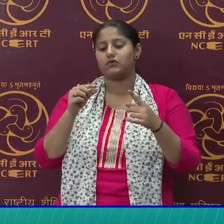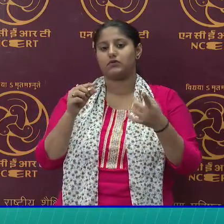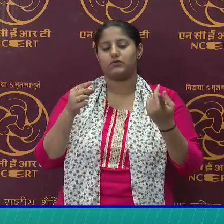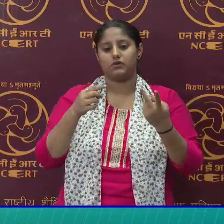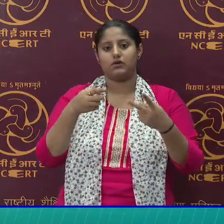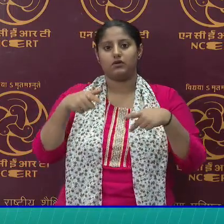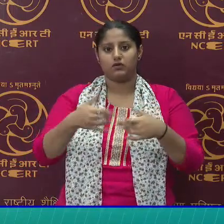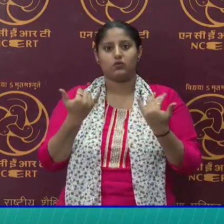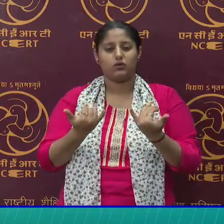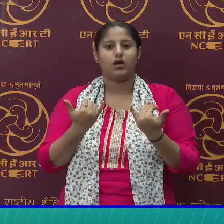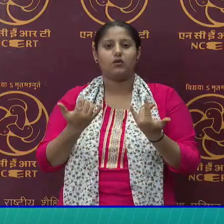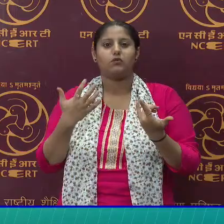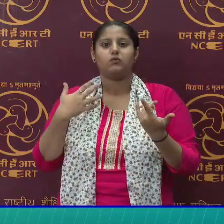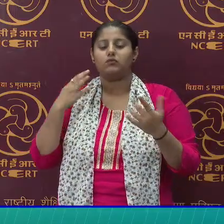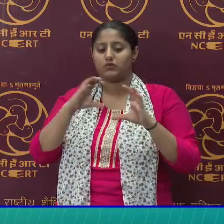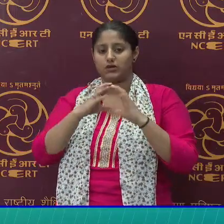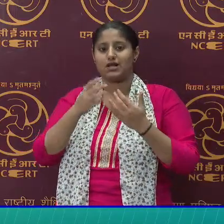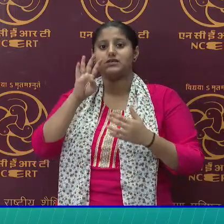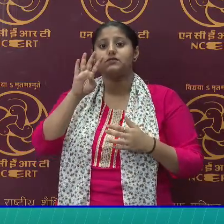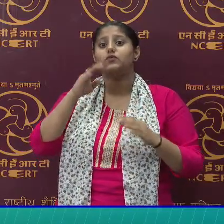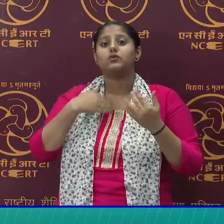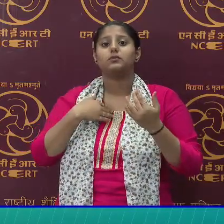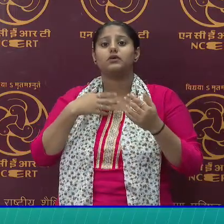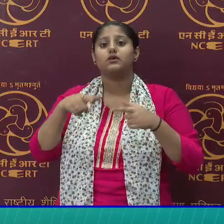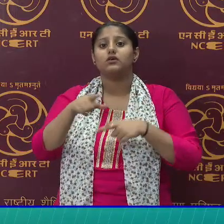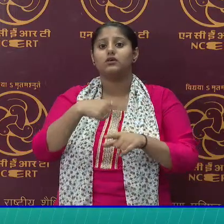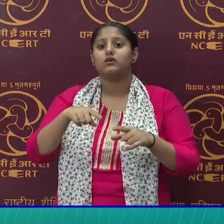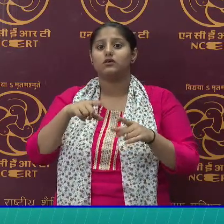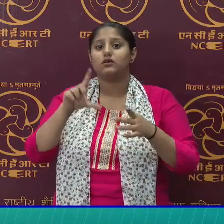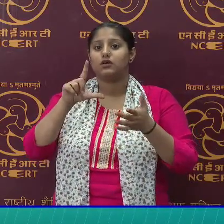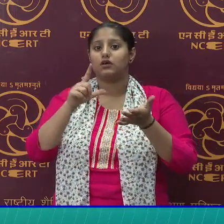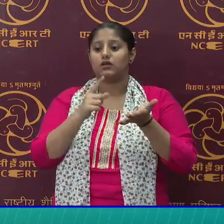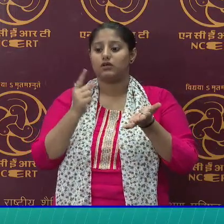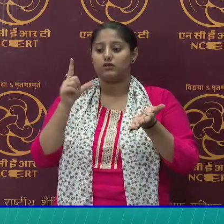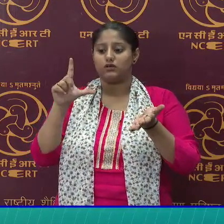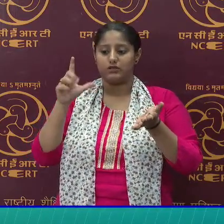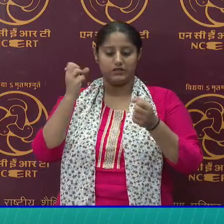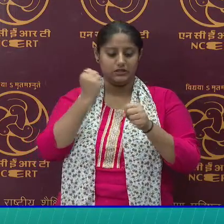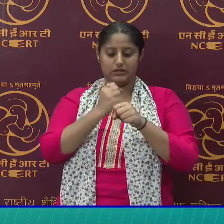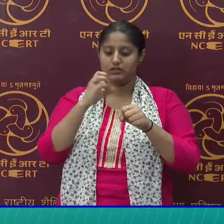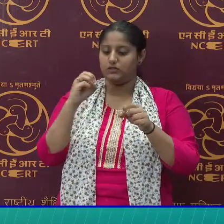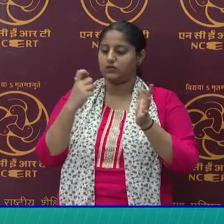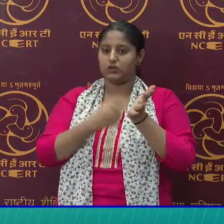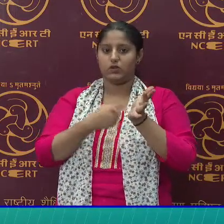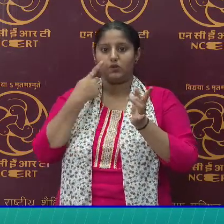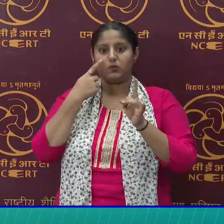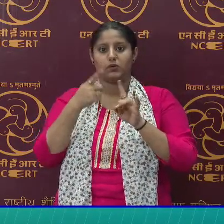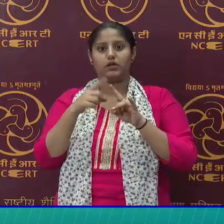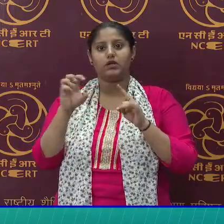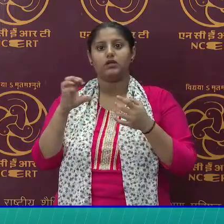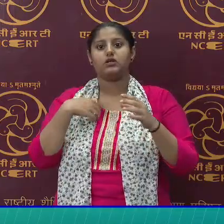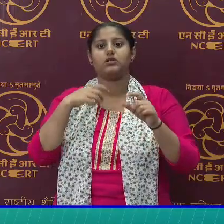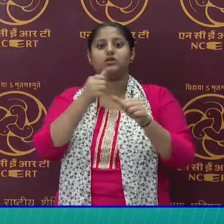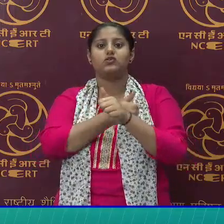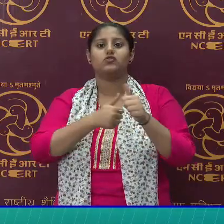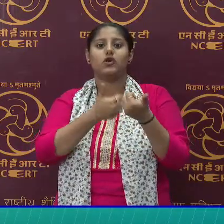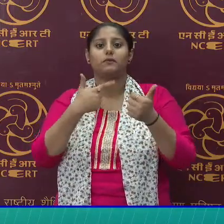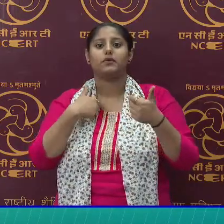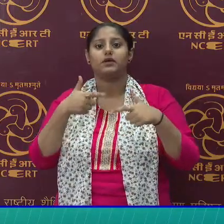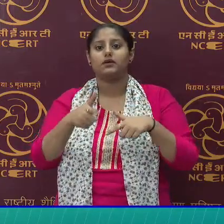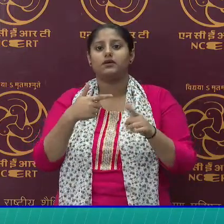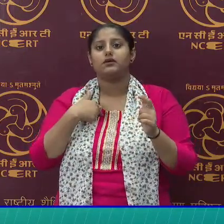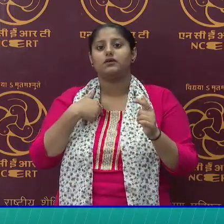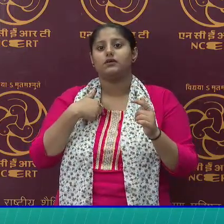So here in grade 4 we have the Lagori champions, a lesson on Lagori champions. And I should also